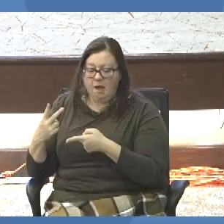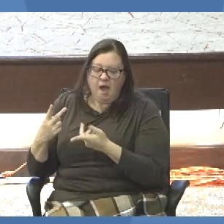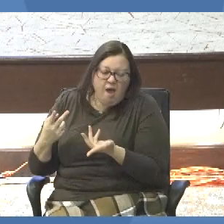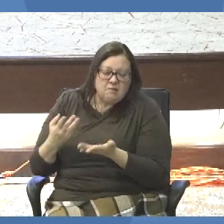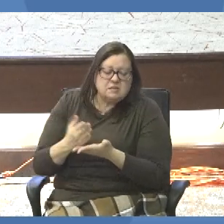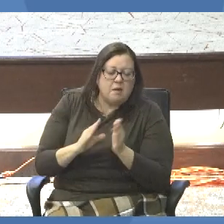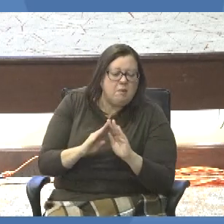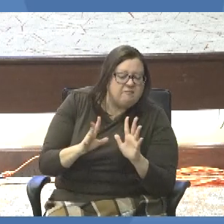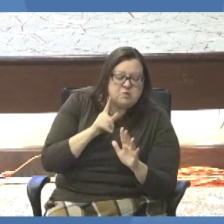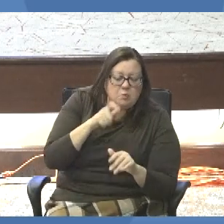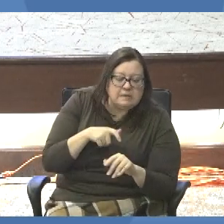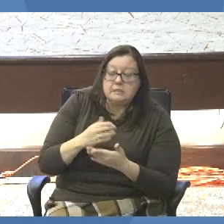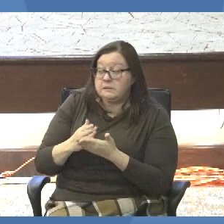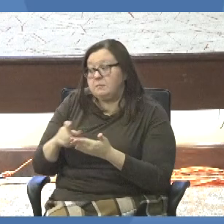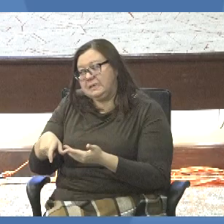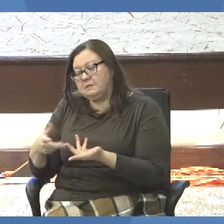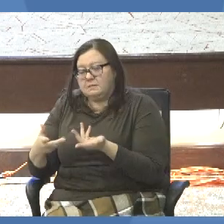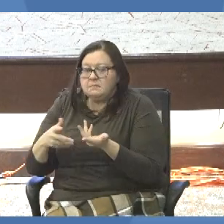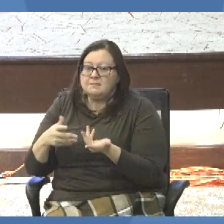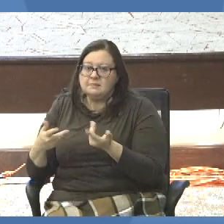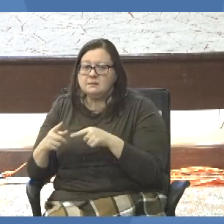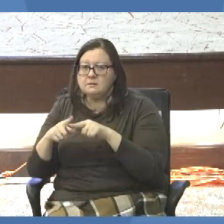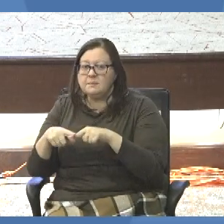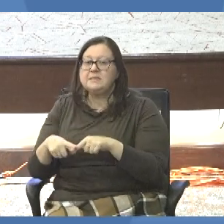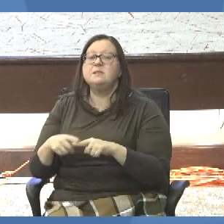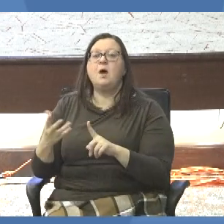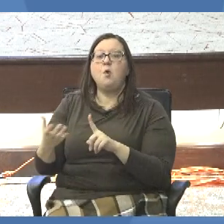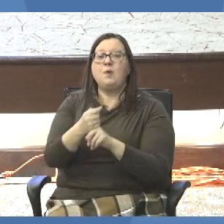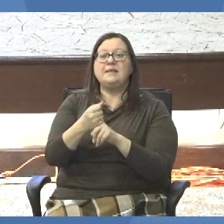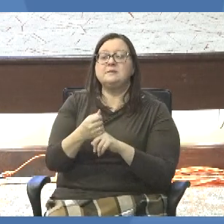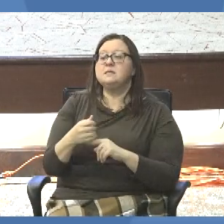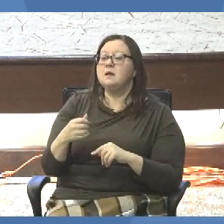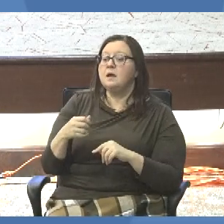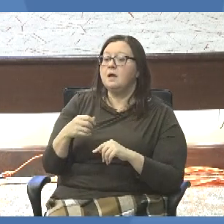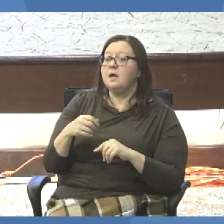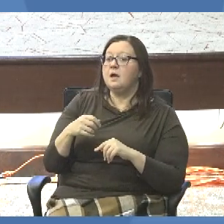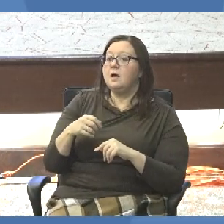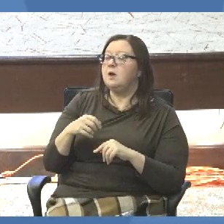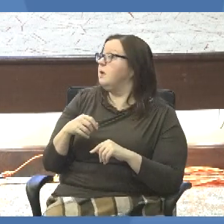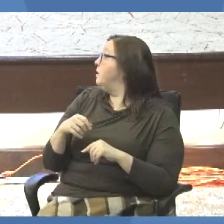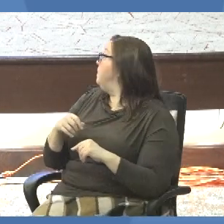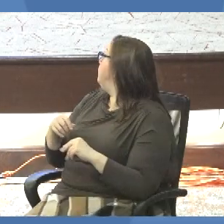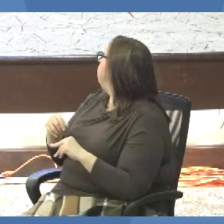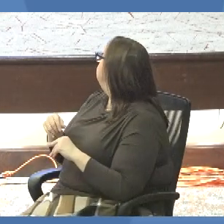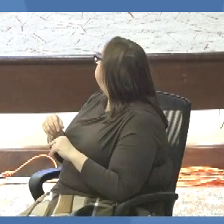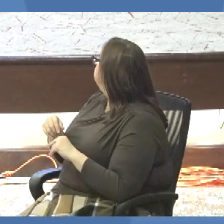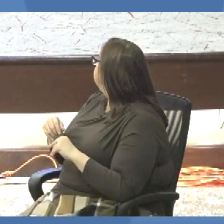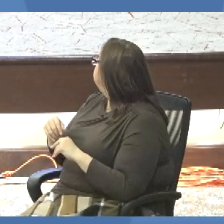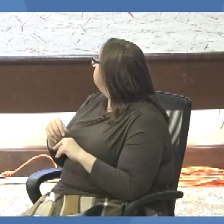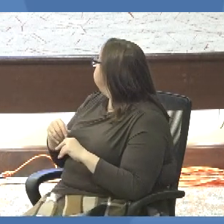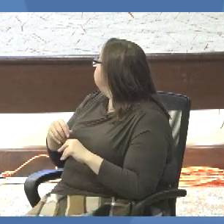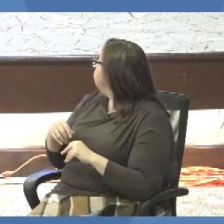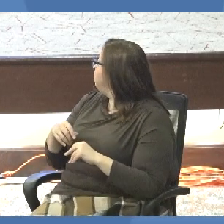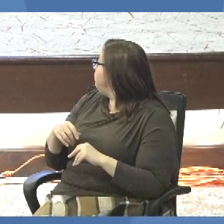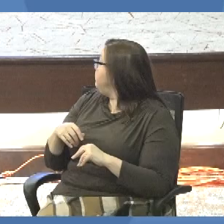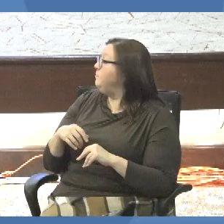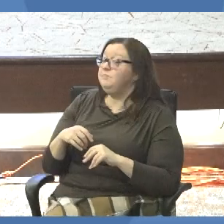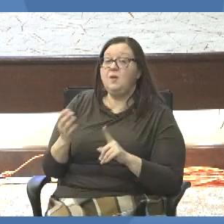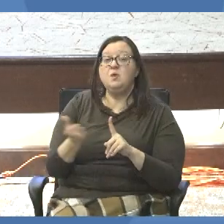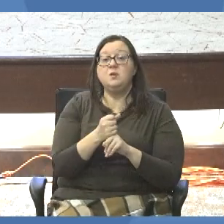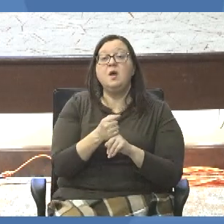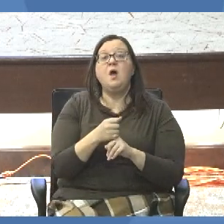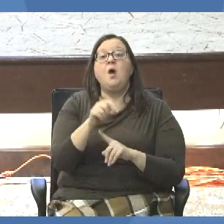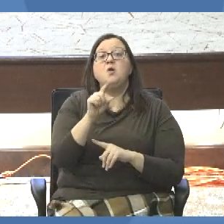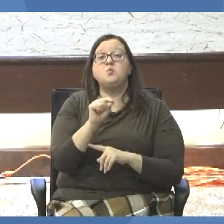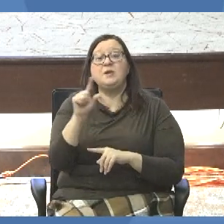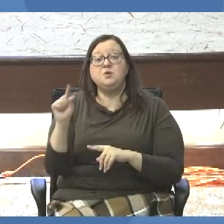And then arrests, while we were at 3 for 2024, so up a little bit from maybe our norm other than 2020. And while it's